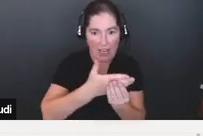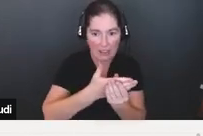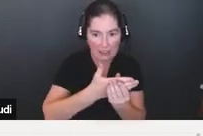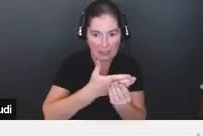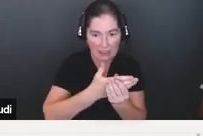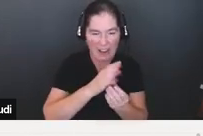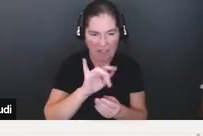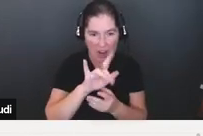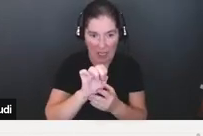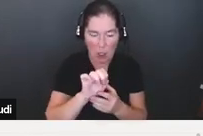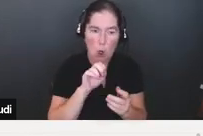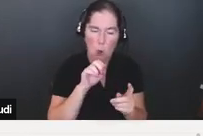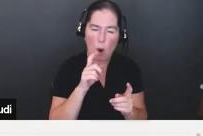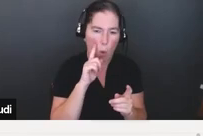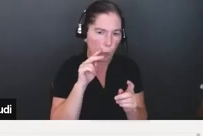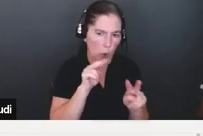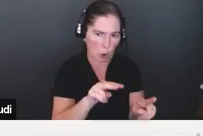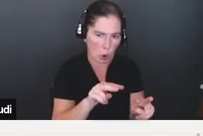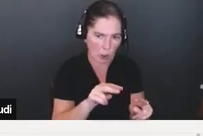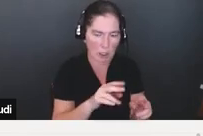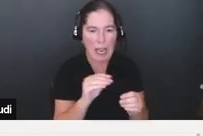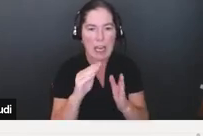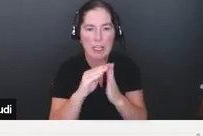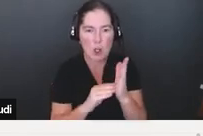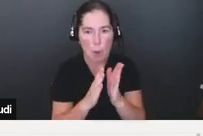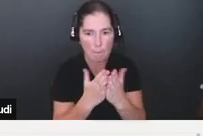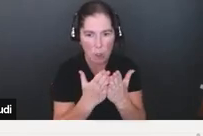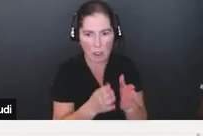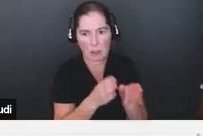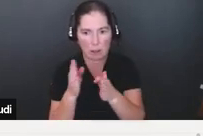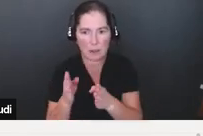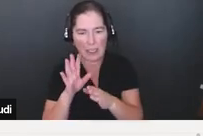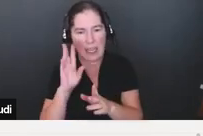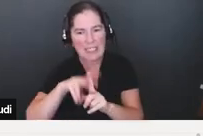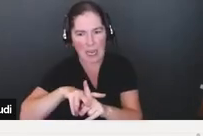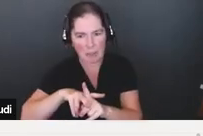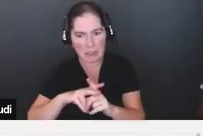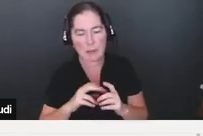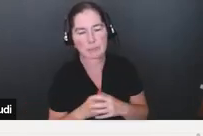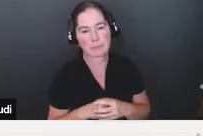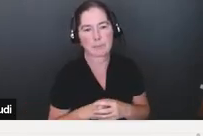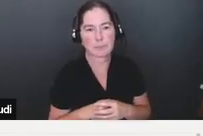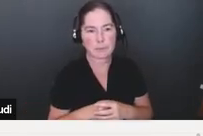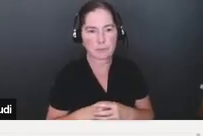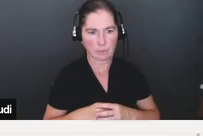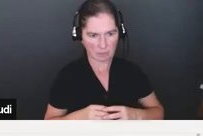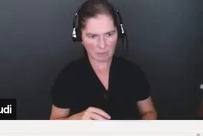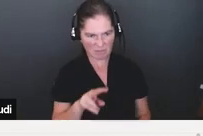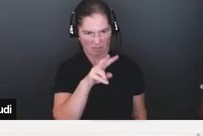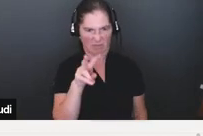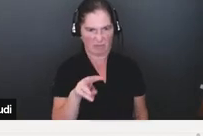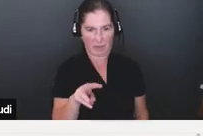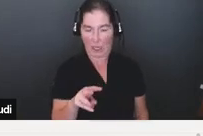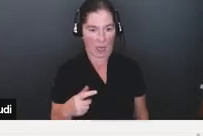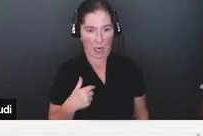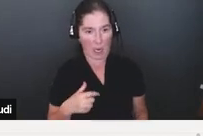looking at today, and we'll look at notebook, and we'll look at assignments as well. It's interesting, I noticed that on the screen, I haven't added anything